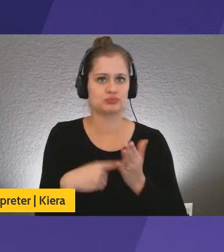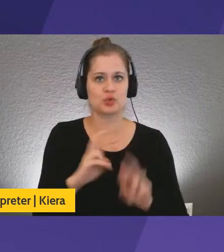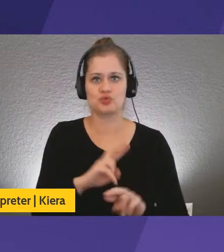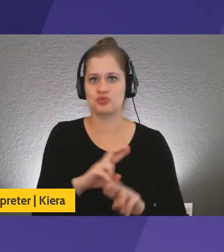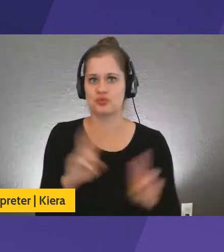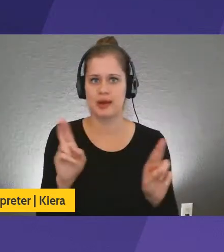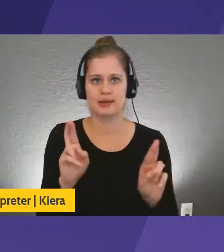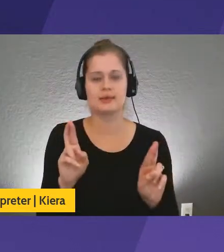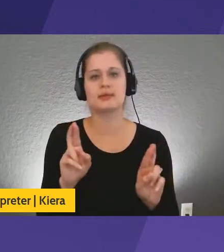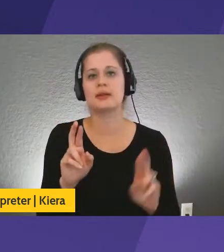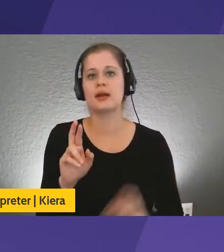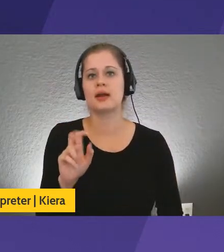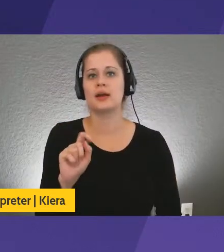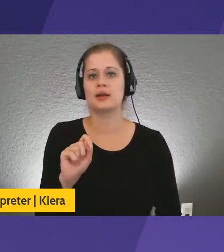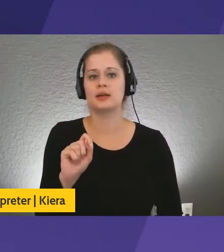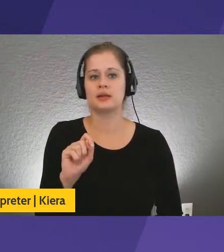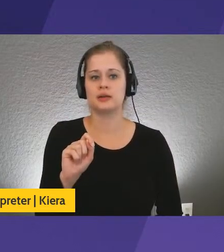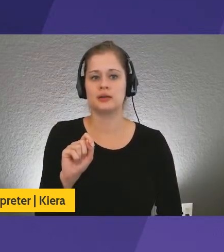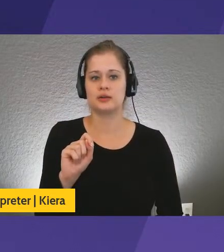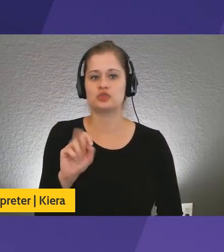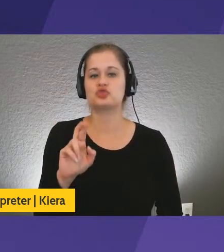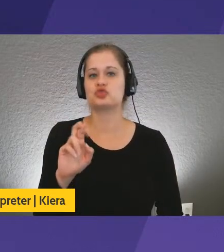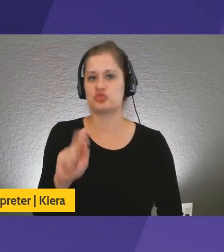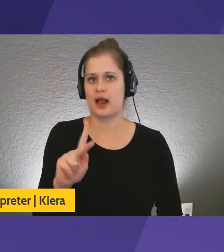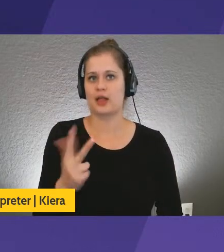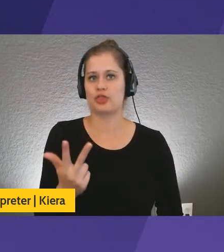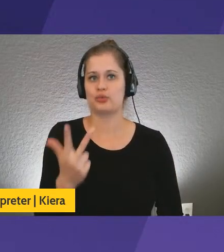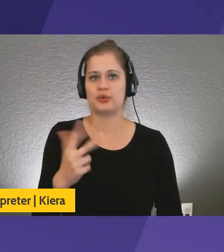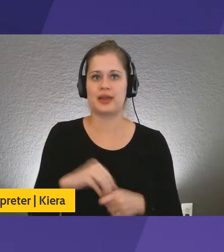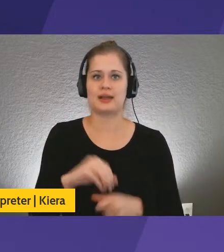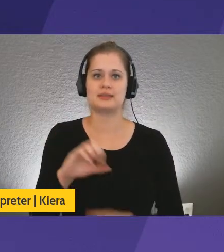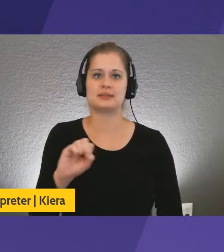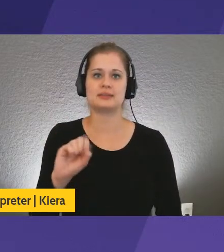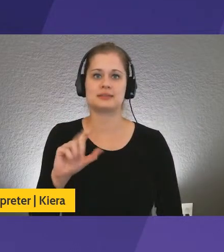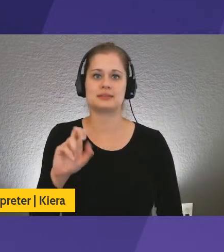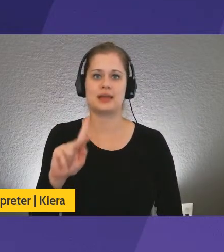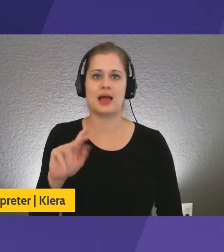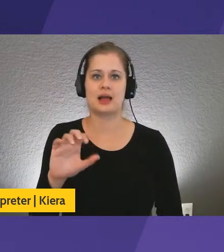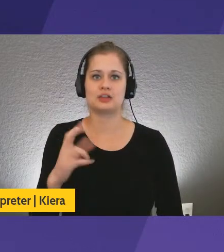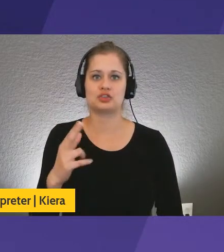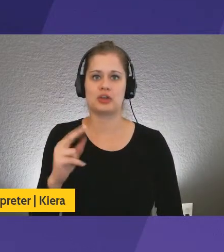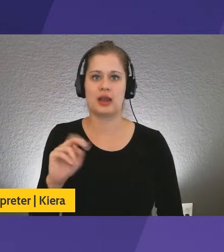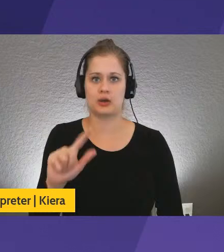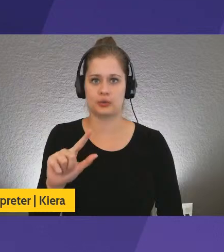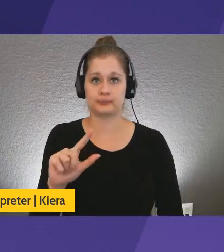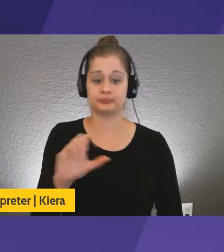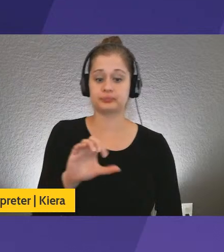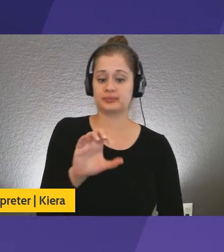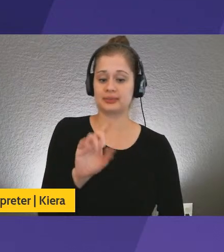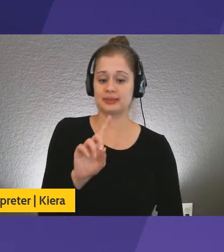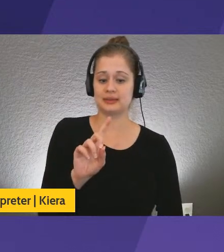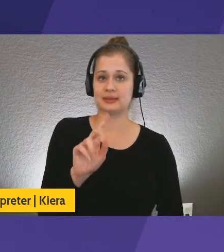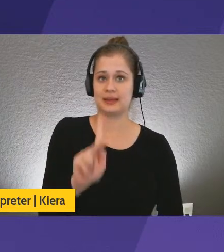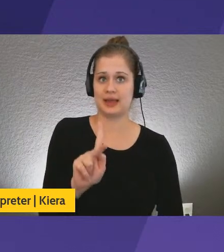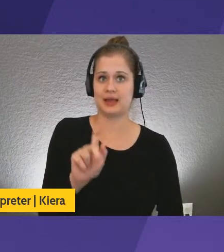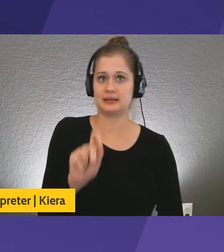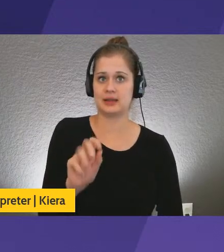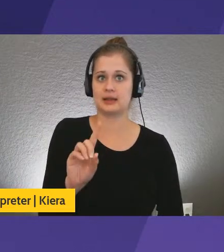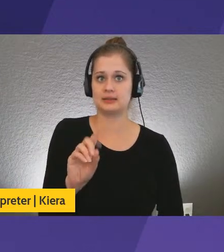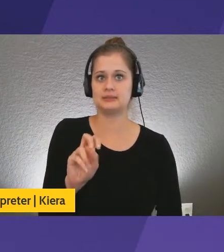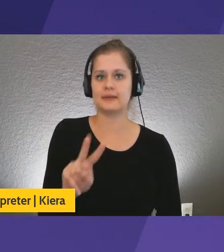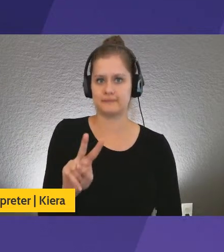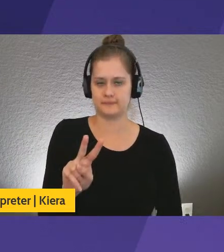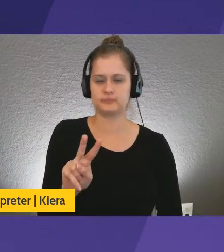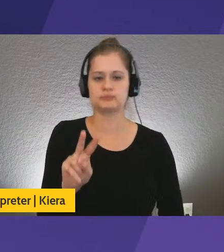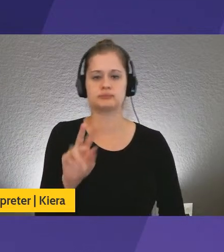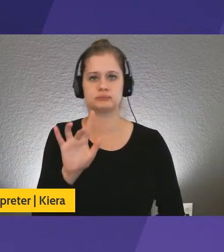track number 3 in the Slack channel. You want to get to the Slack channel, cdk.dev. There you will find the link on how